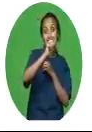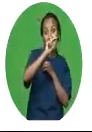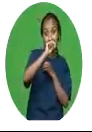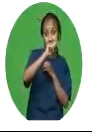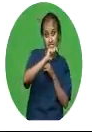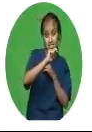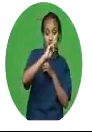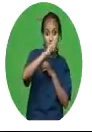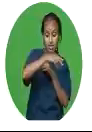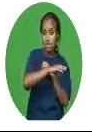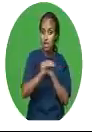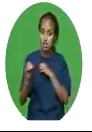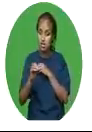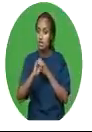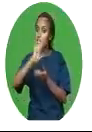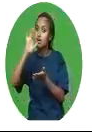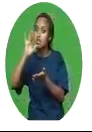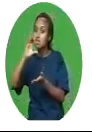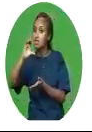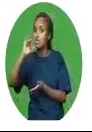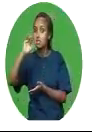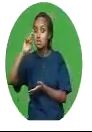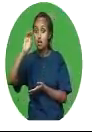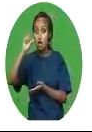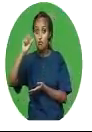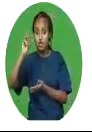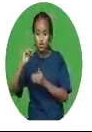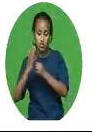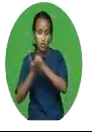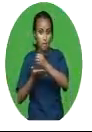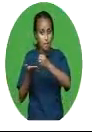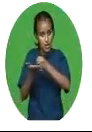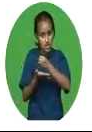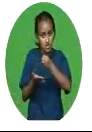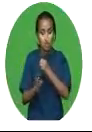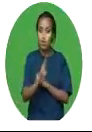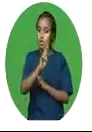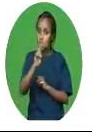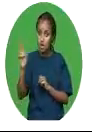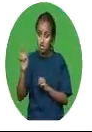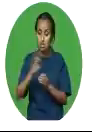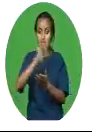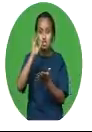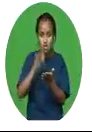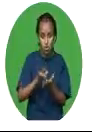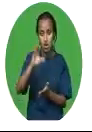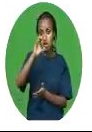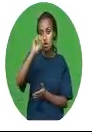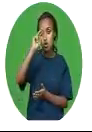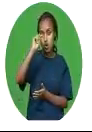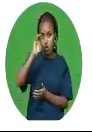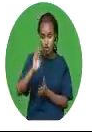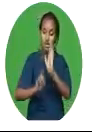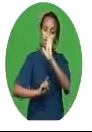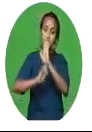the cone and the circumference of its base. For a right circular cone, the developed